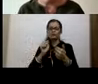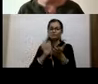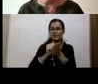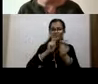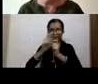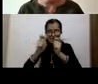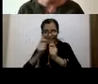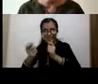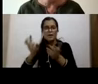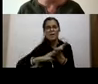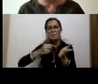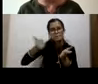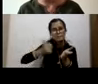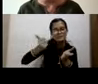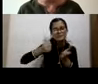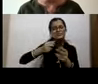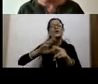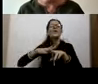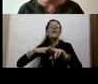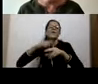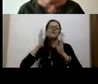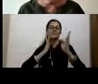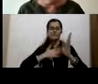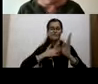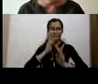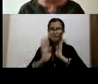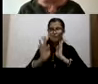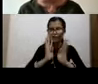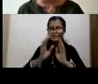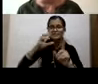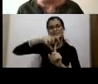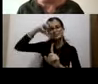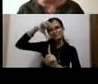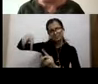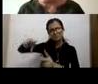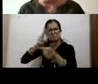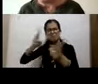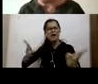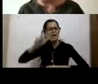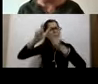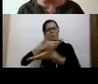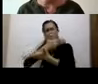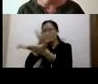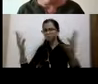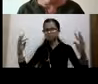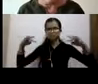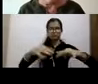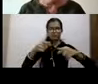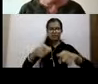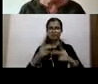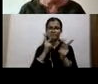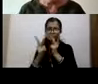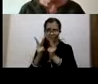department ministers all kind of making all this racket and this cat was just across casually moving across the